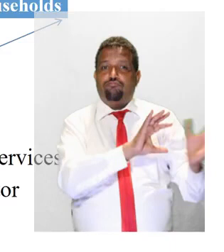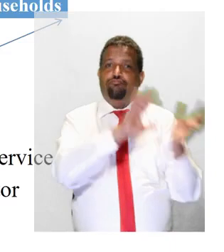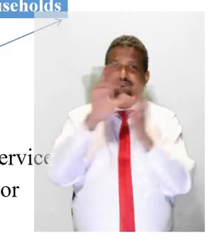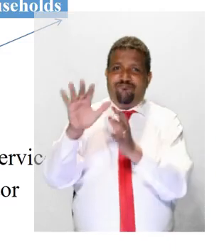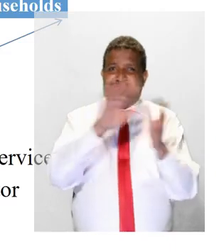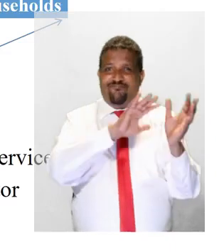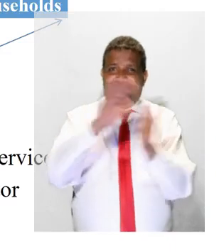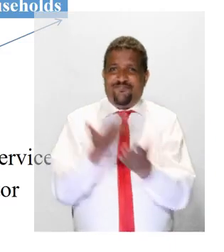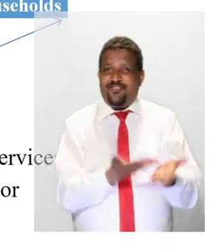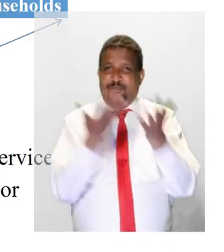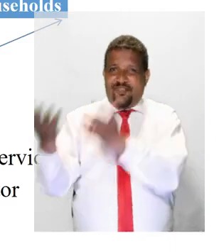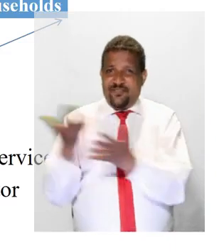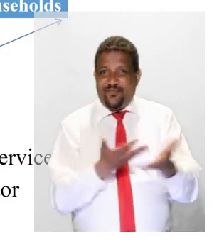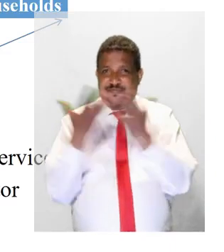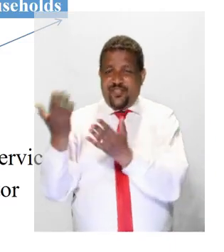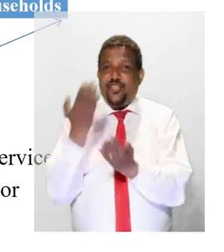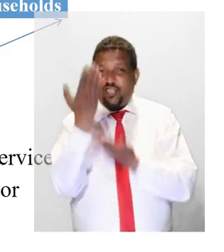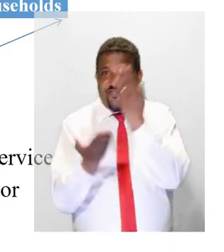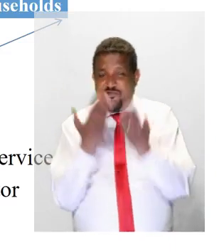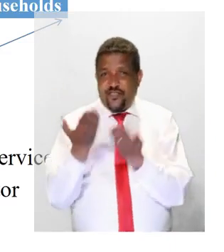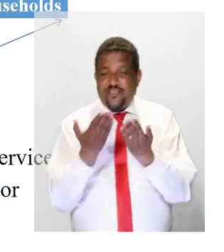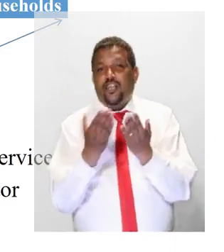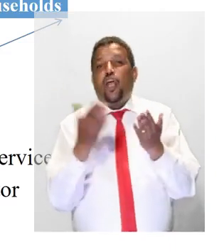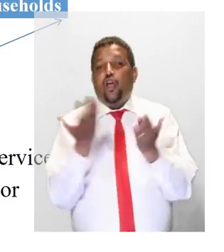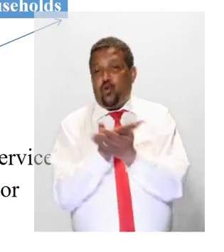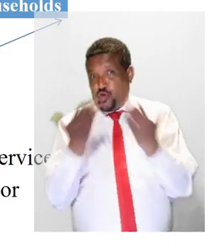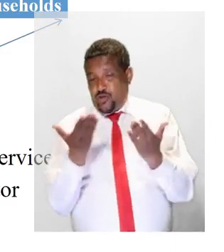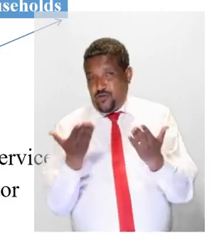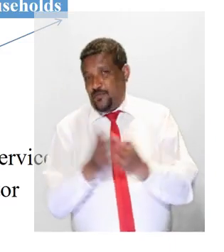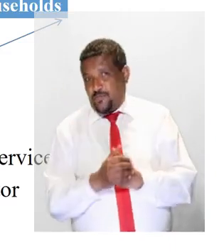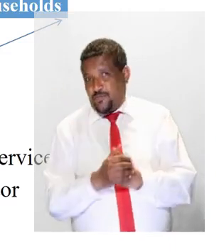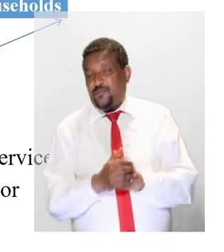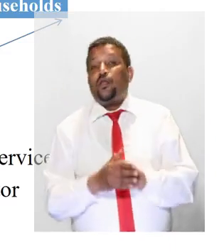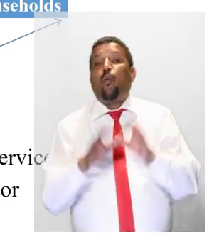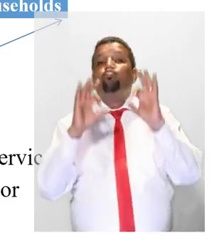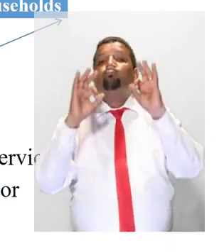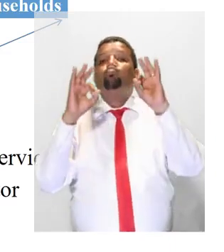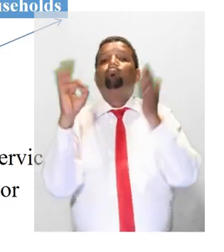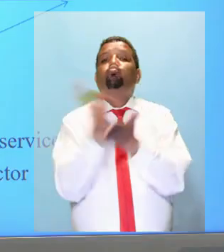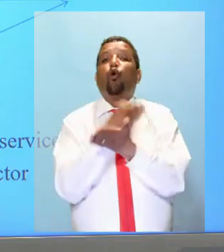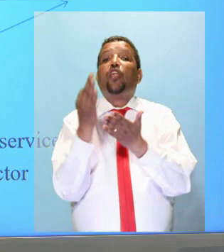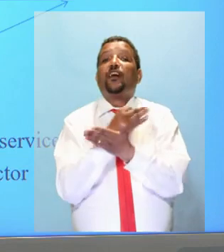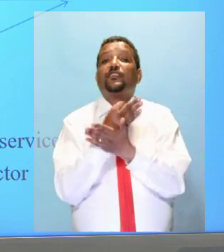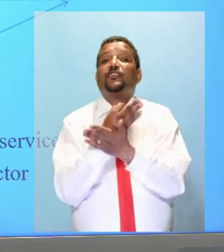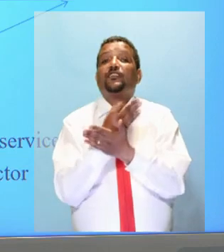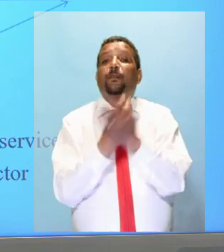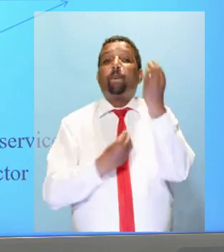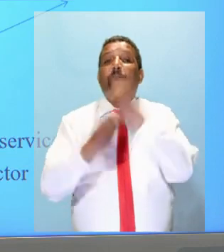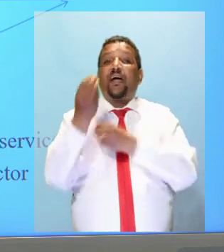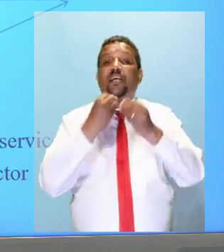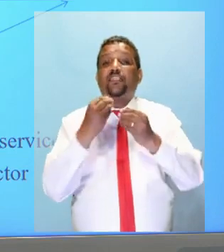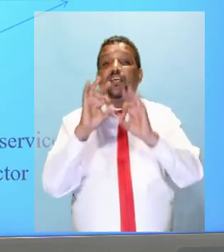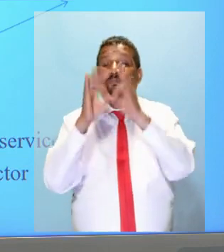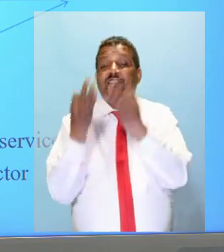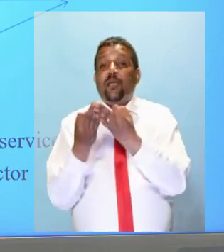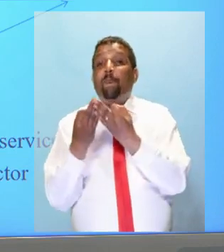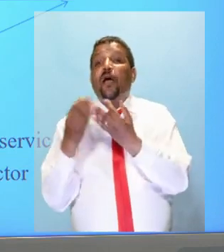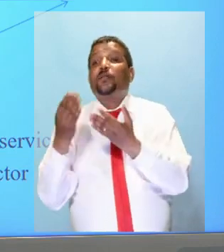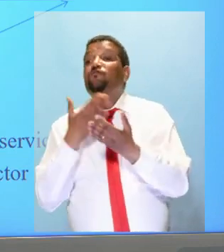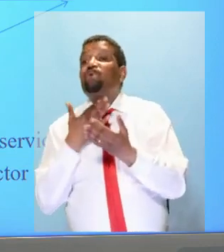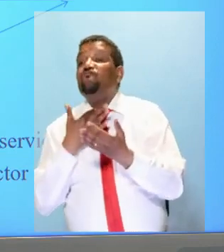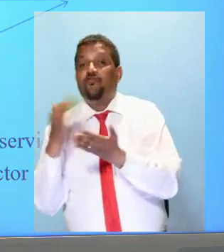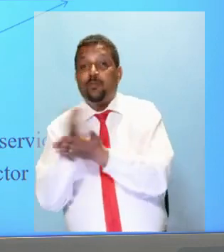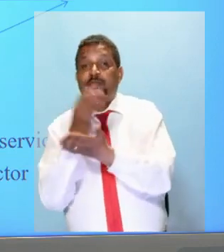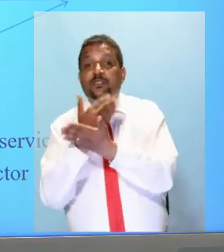of final goods and services. In the product markets, households are demanders of final goods and services.